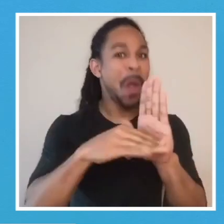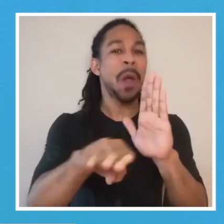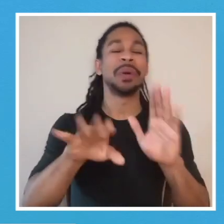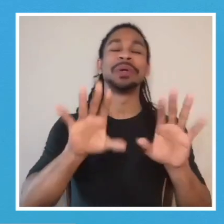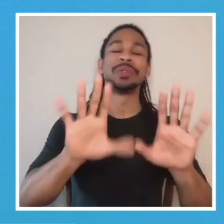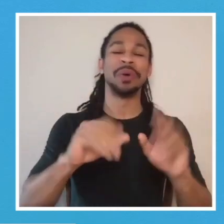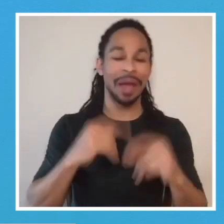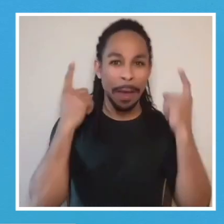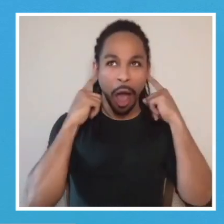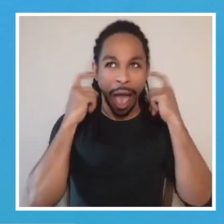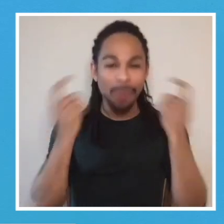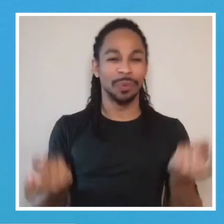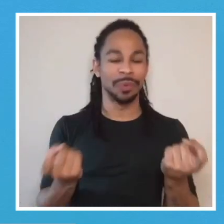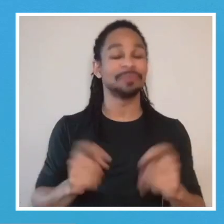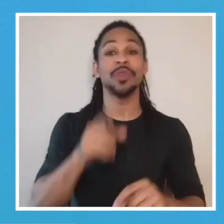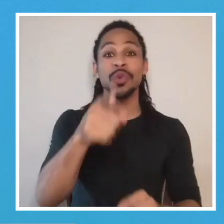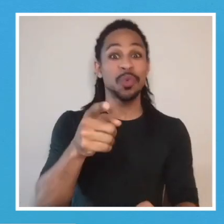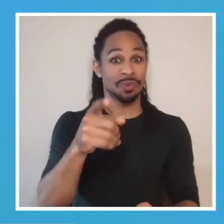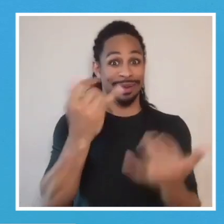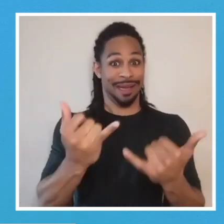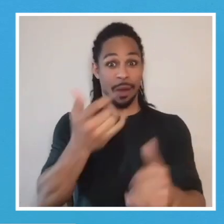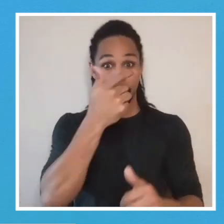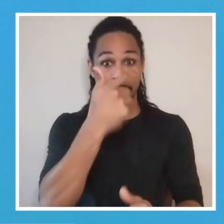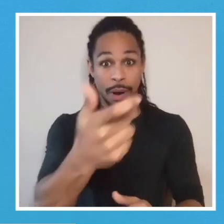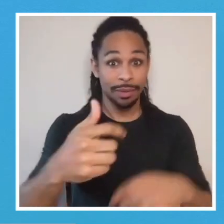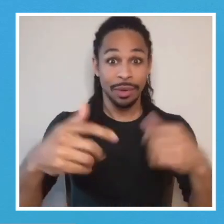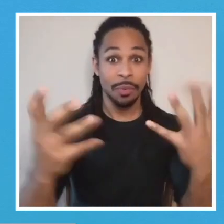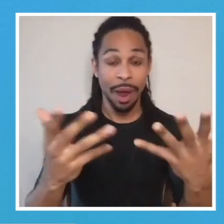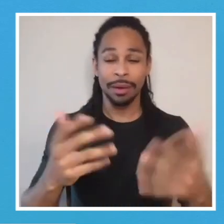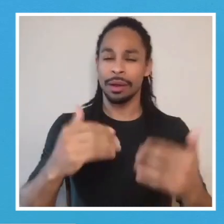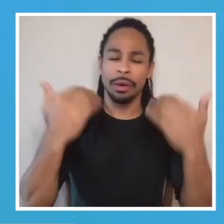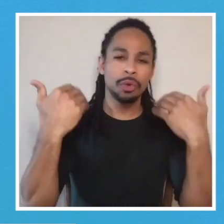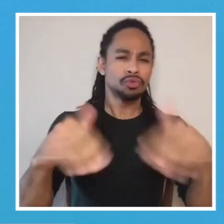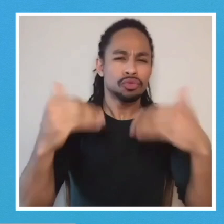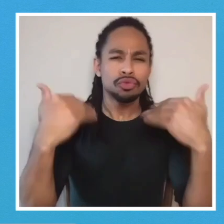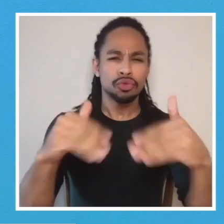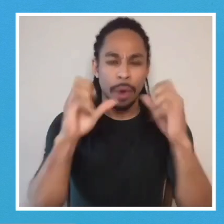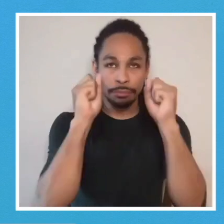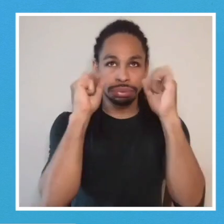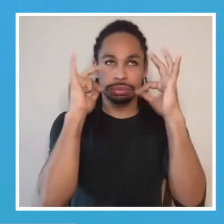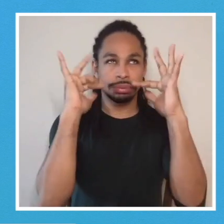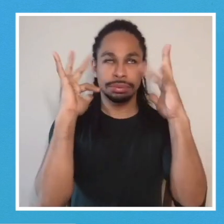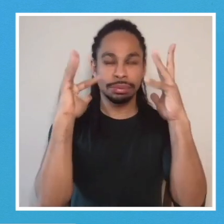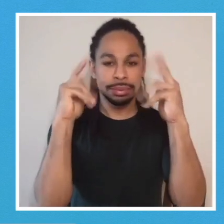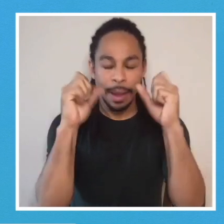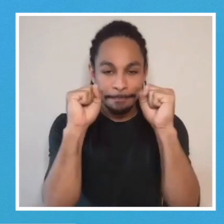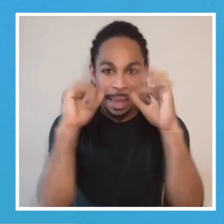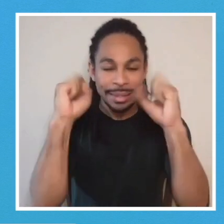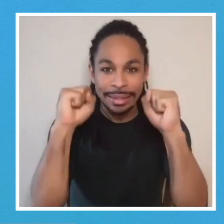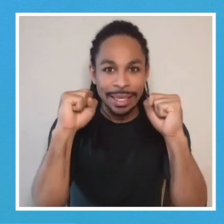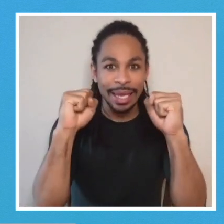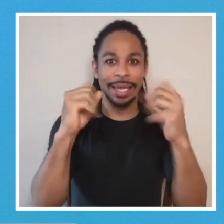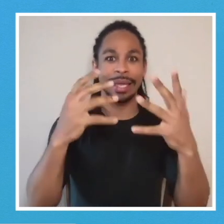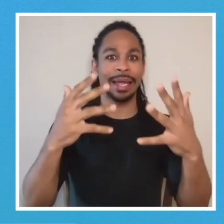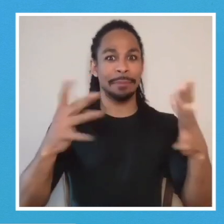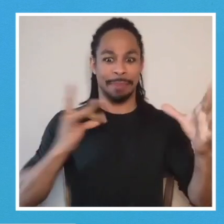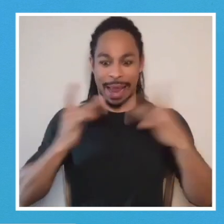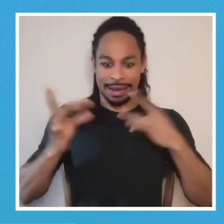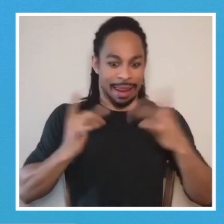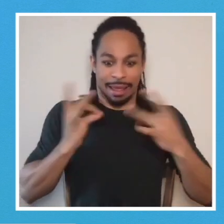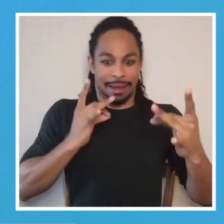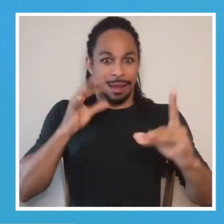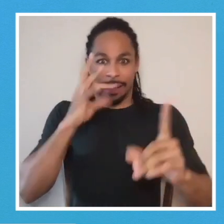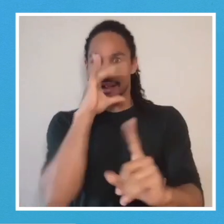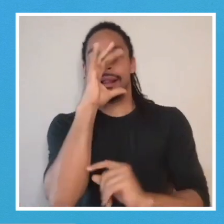You are seeing a totally magnificent, magnetic, and magical combination